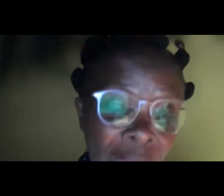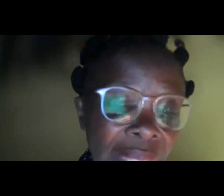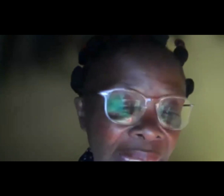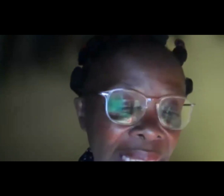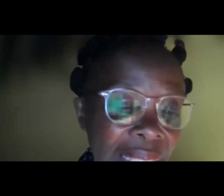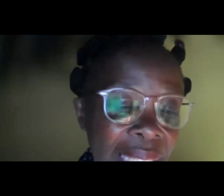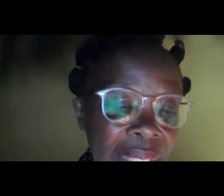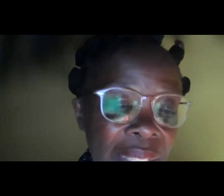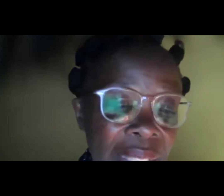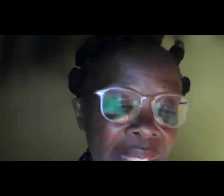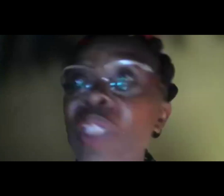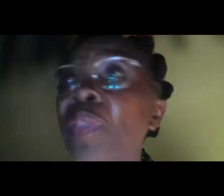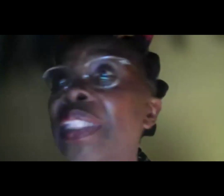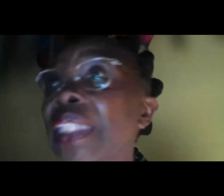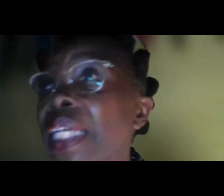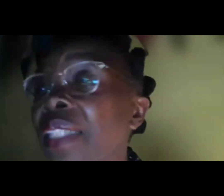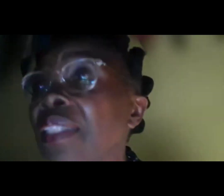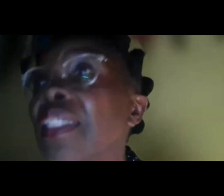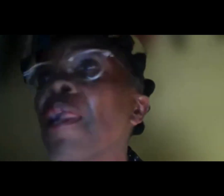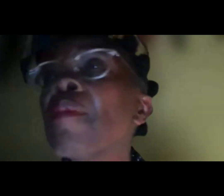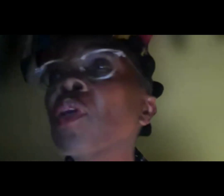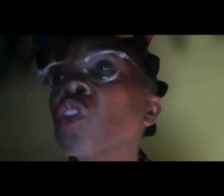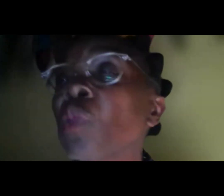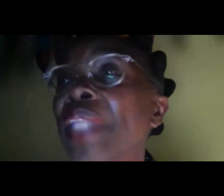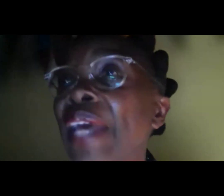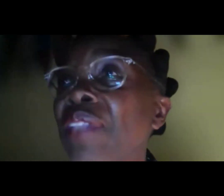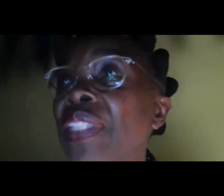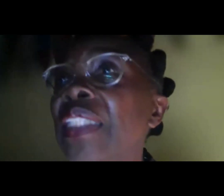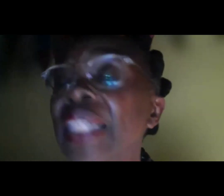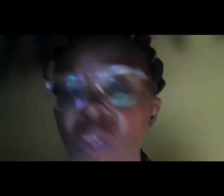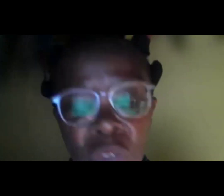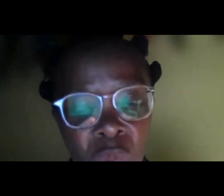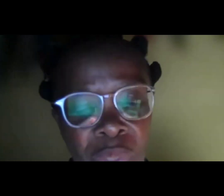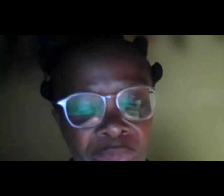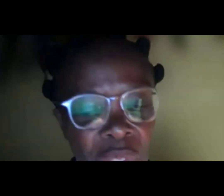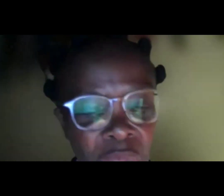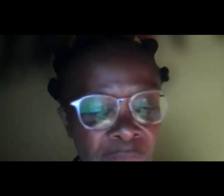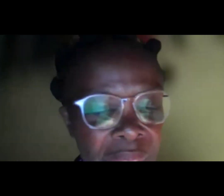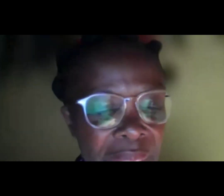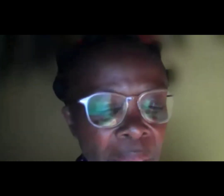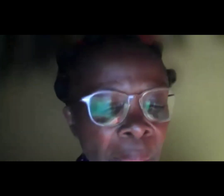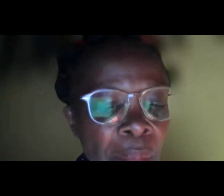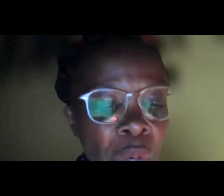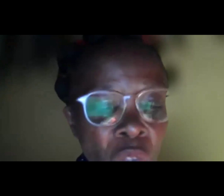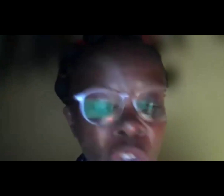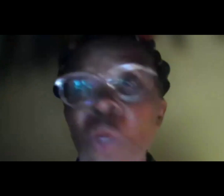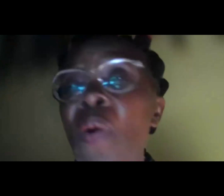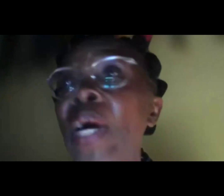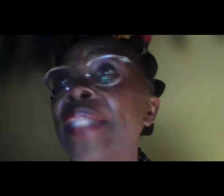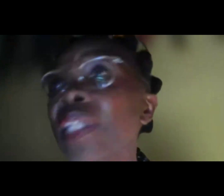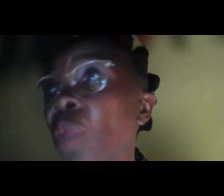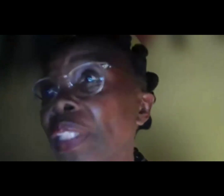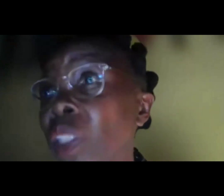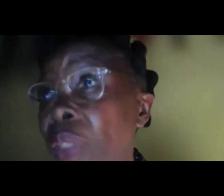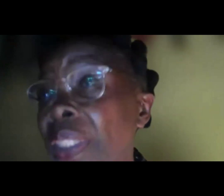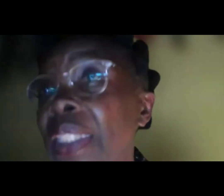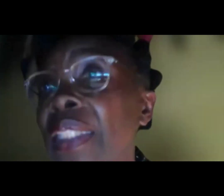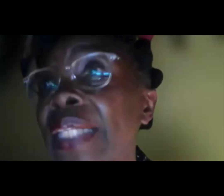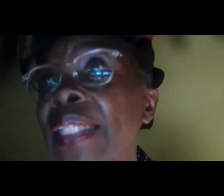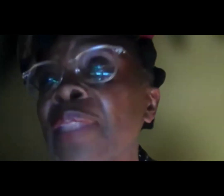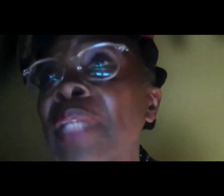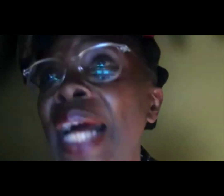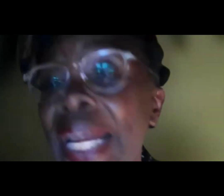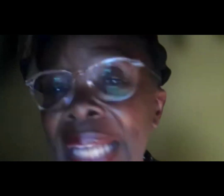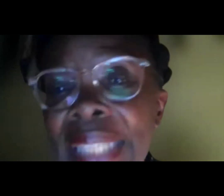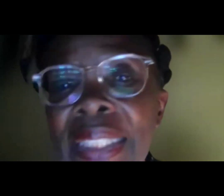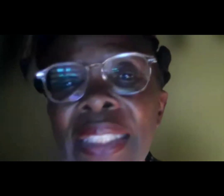towards strengthening that sector, not only with skills, but also with evidence and also with resources. But also, I think what is critical